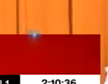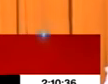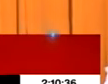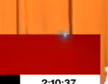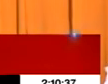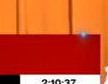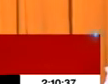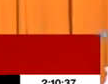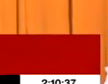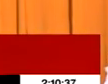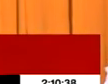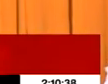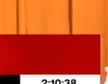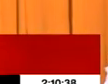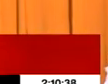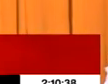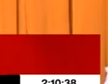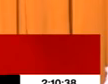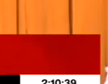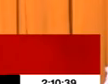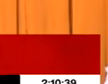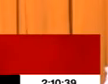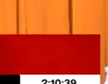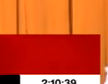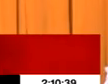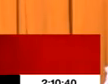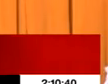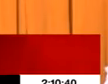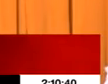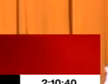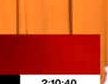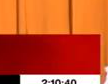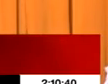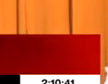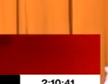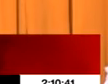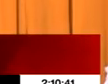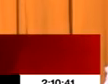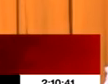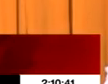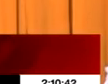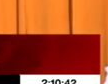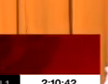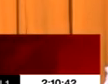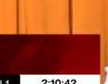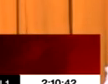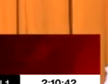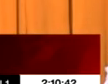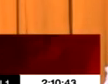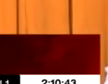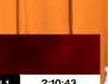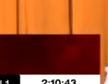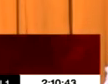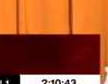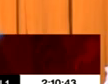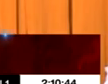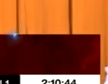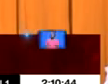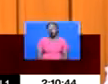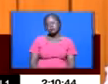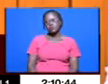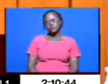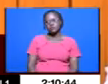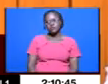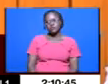which was the product of the view of the people. It was also questioned whether that interference by Parliament had the